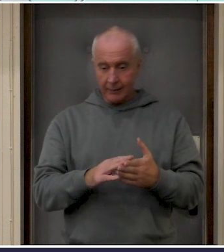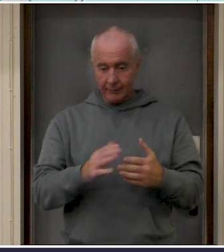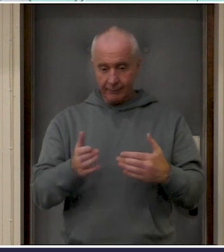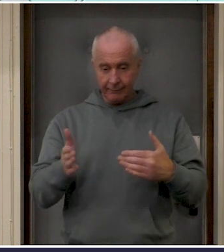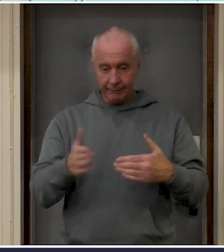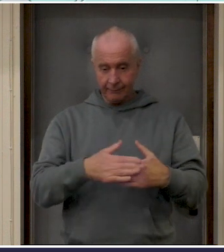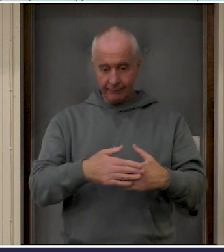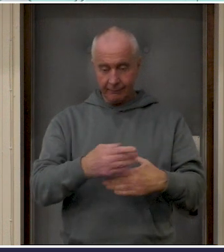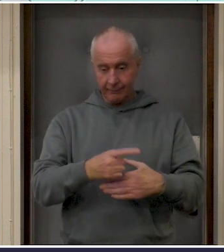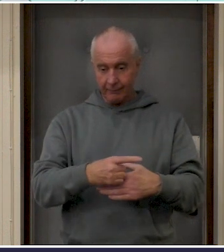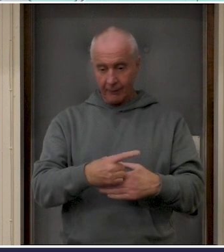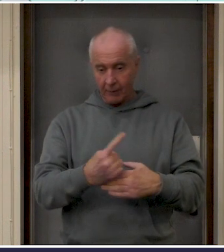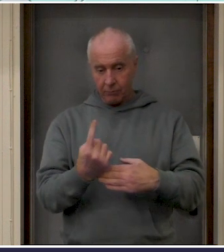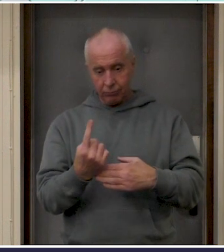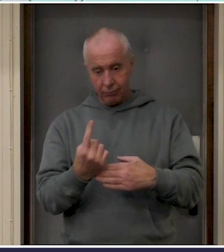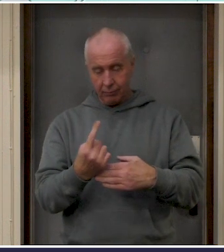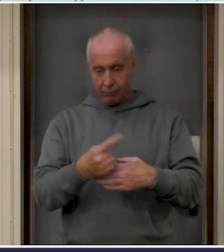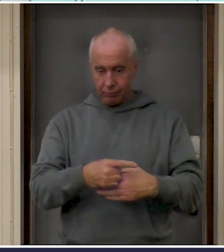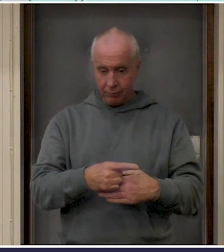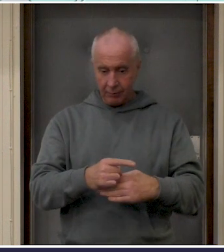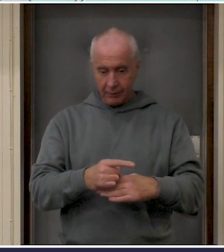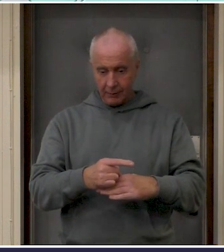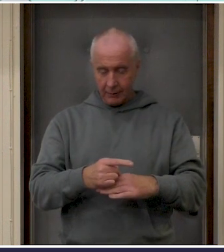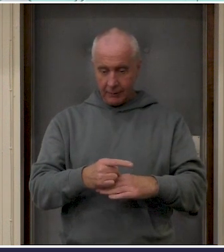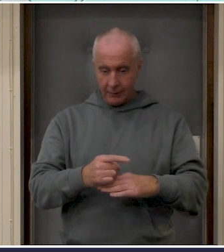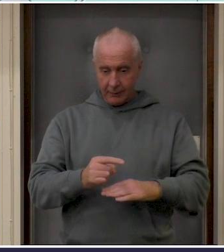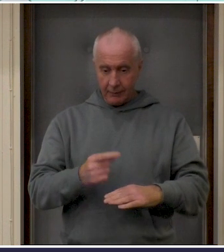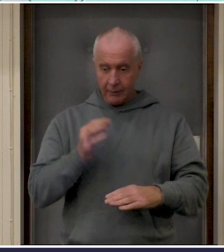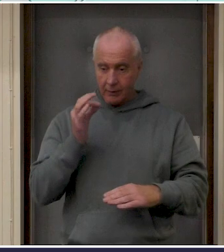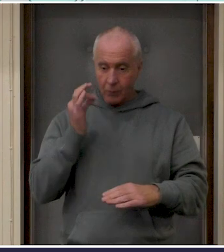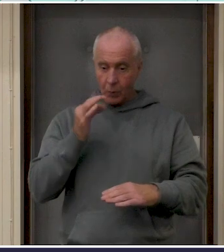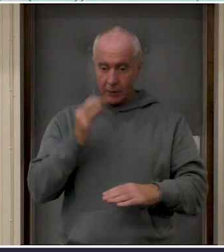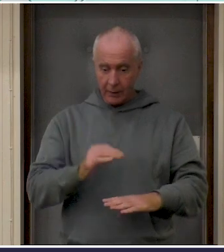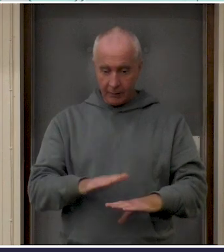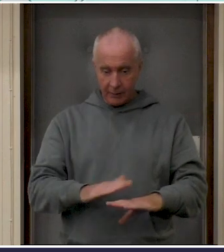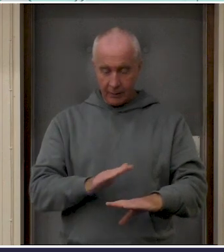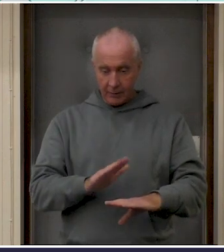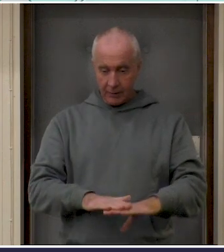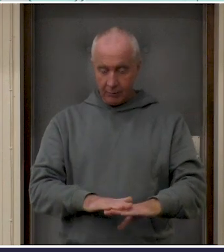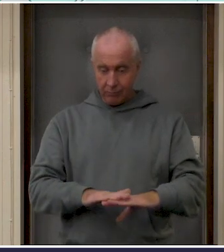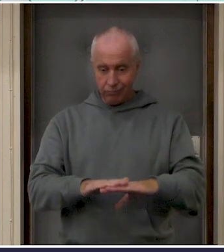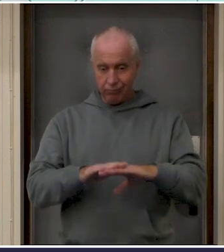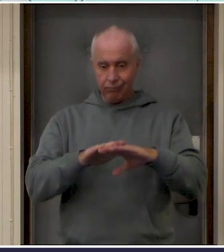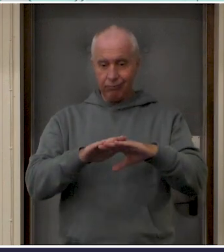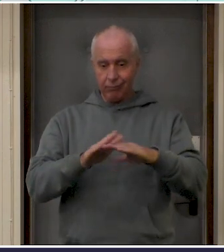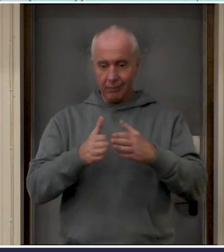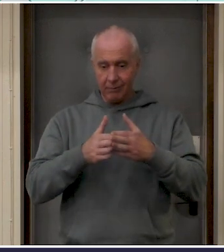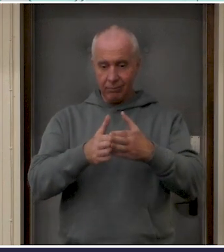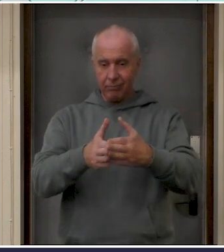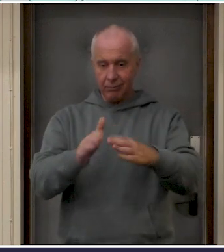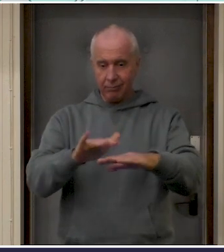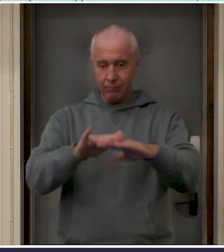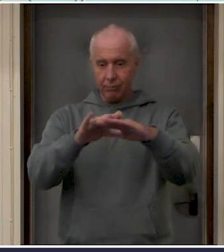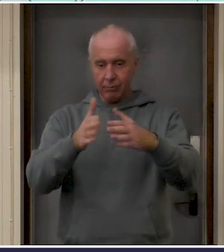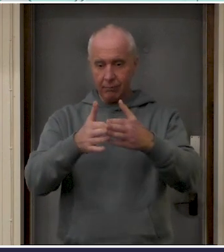lower the ships up and down the canal. And that takes water every time you're using those locks. So by increasing the traffic